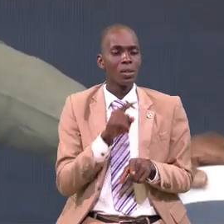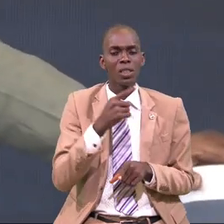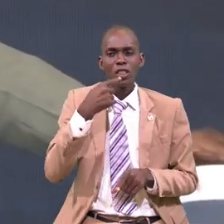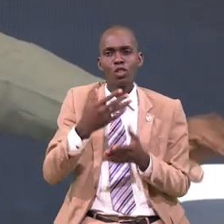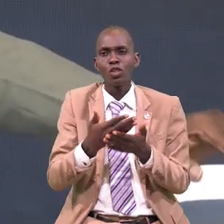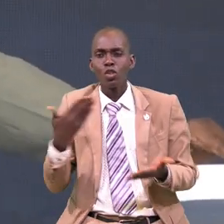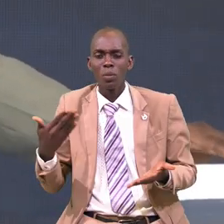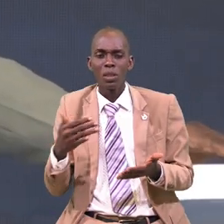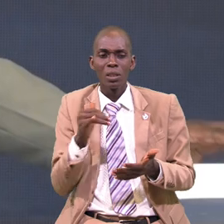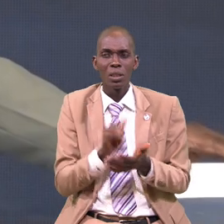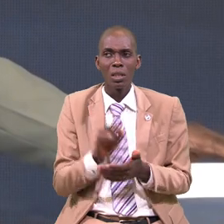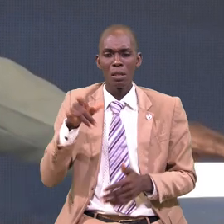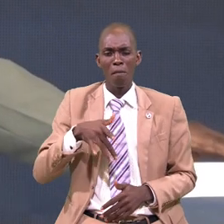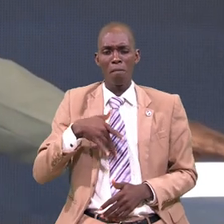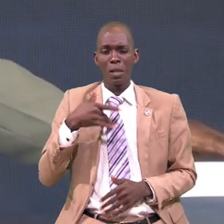hurt the people,